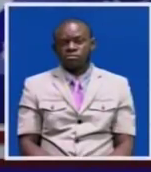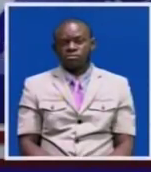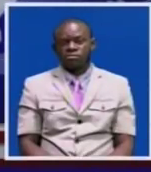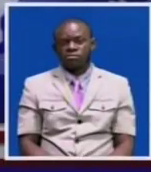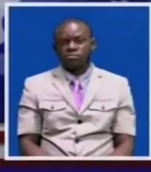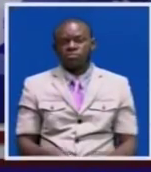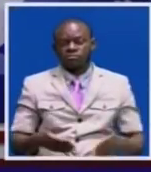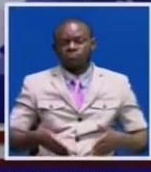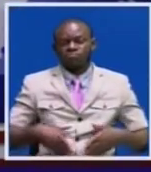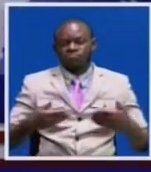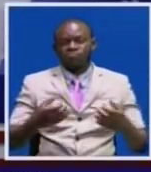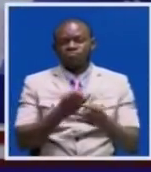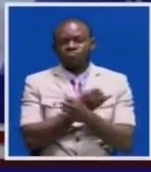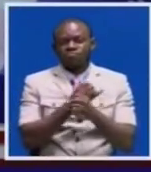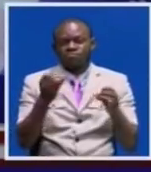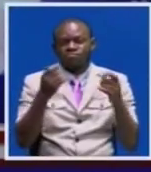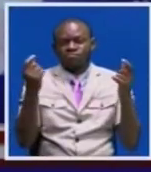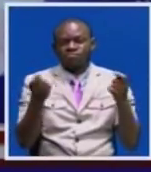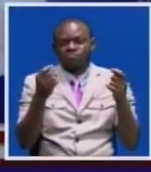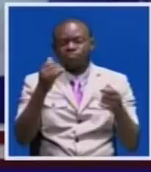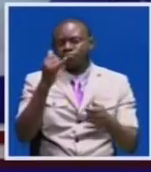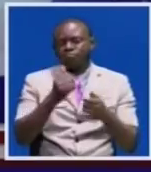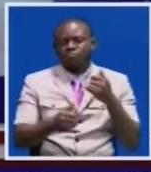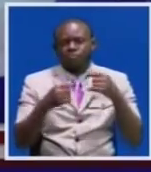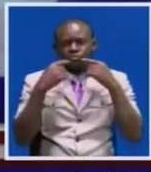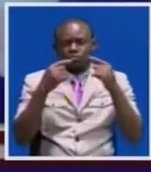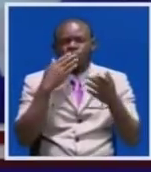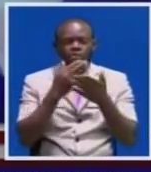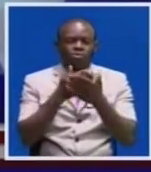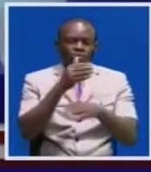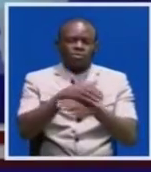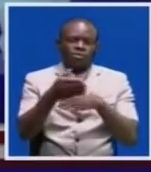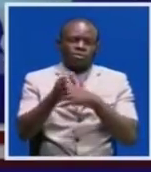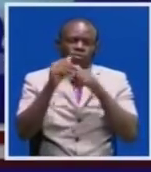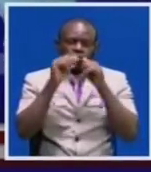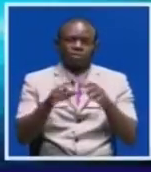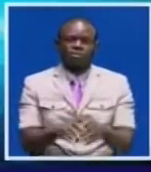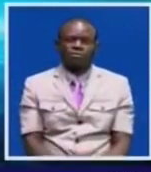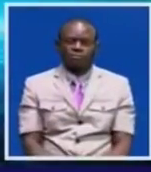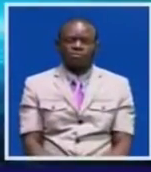Well, happy independence celebrations. That's it with the news. Good night and God bless you.